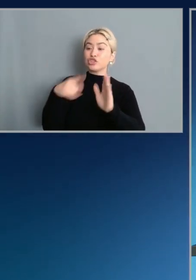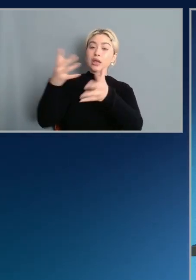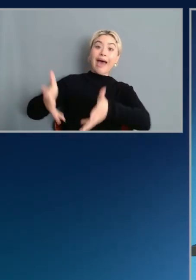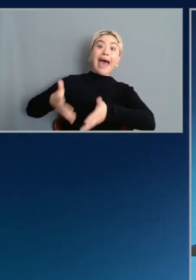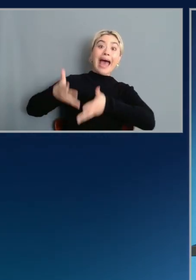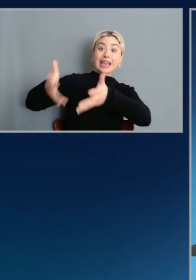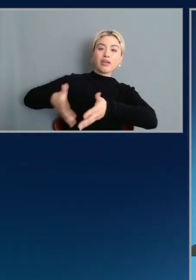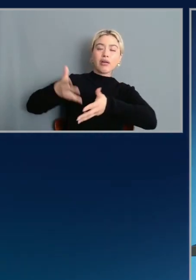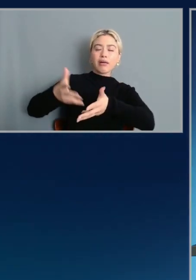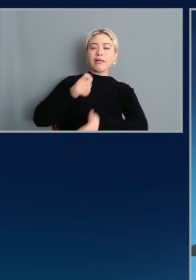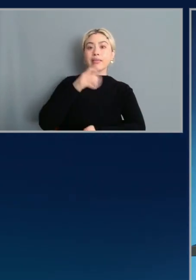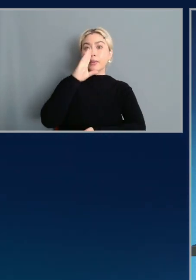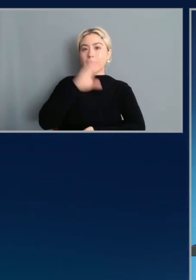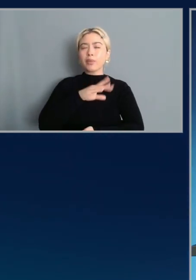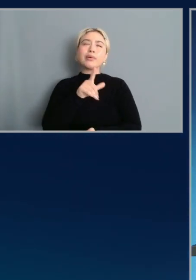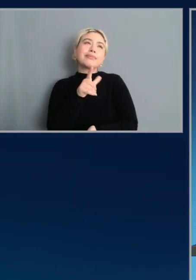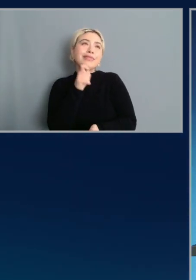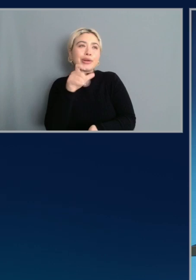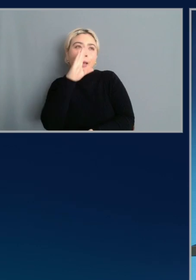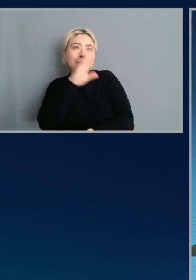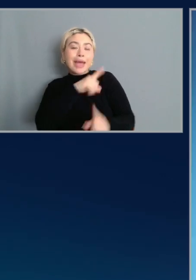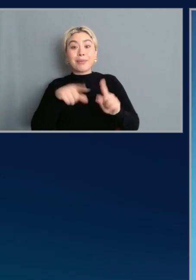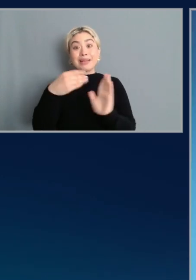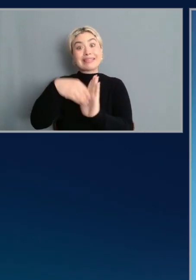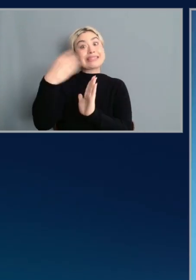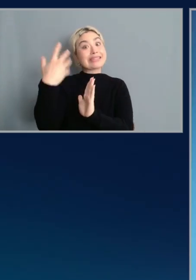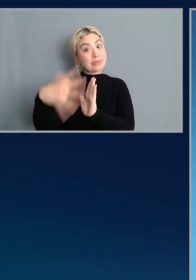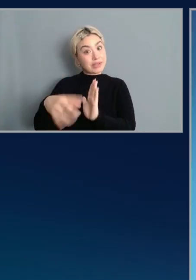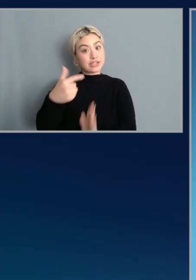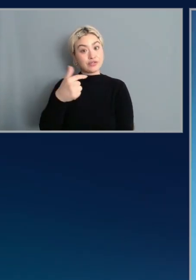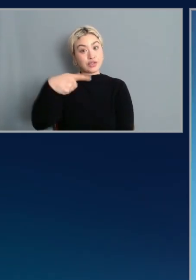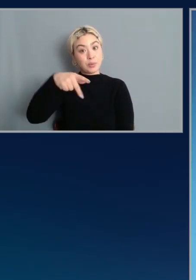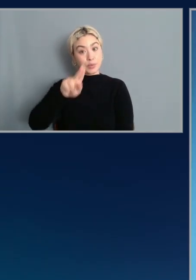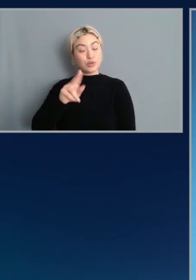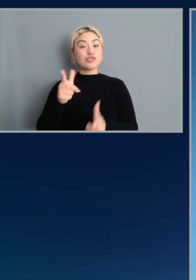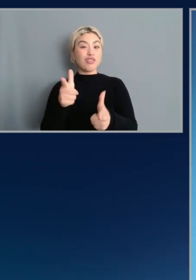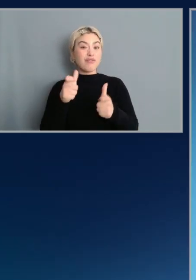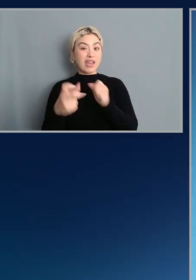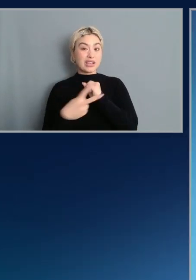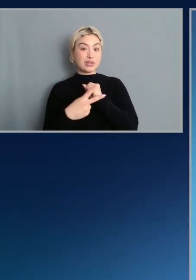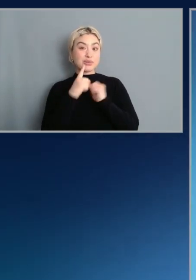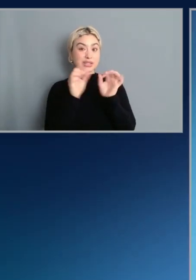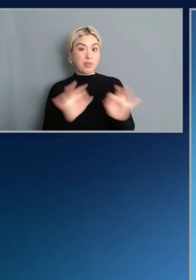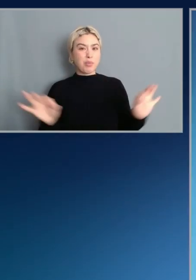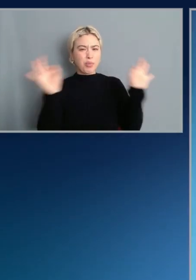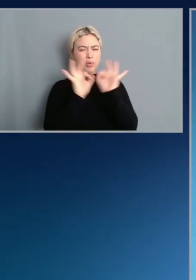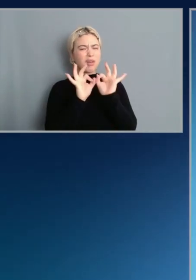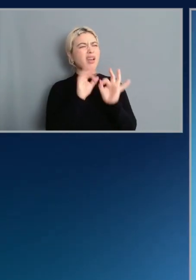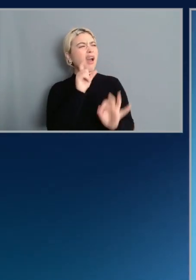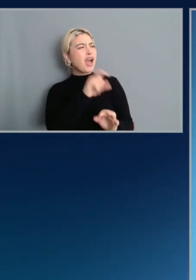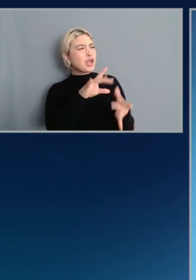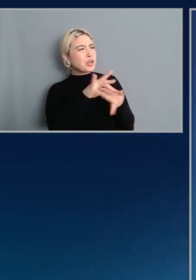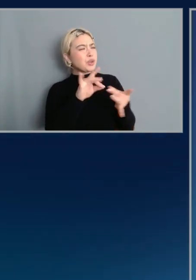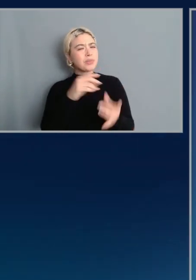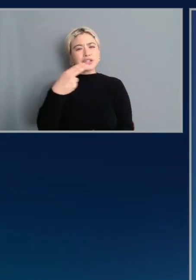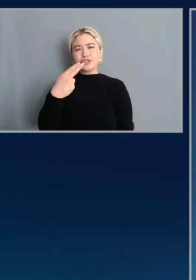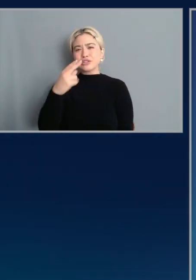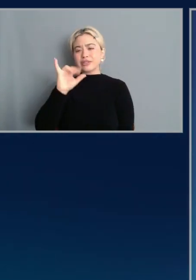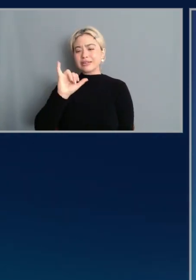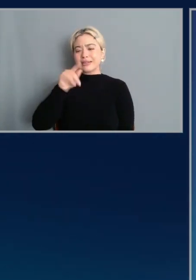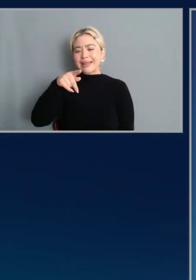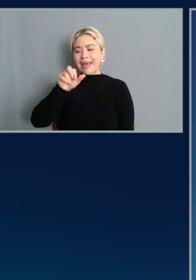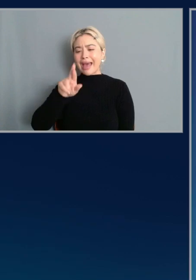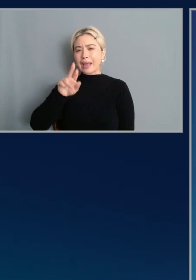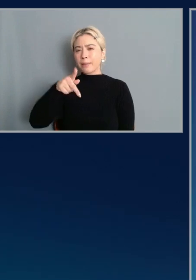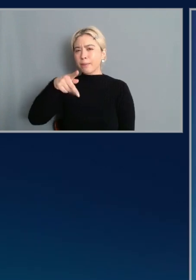not bad GPUs. They're expensive GPUs. So They are. fast storage is important. HyperPod. You mentioned HyperPod. That's I kind of did. what is HyperPod? Well, what